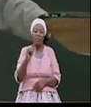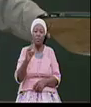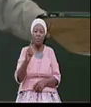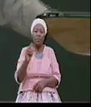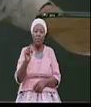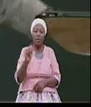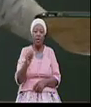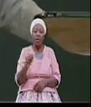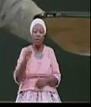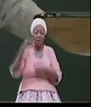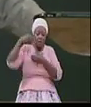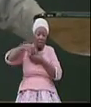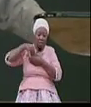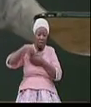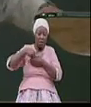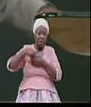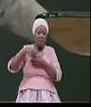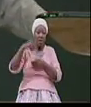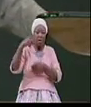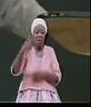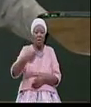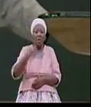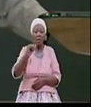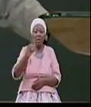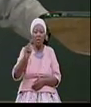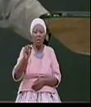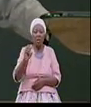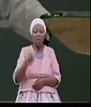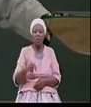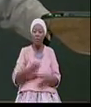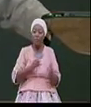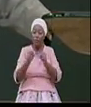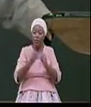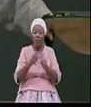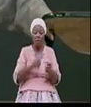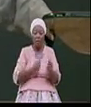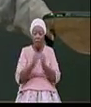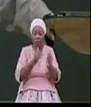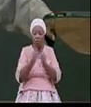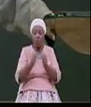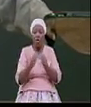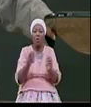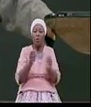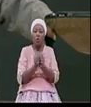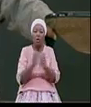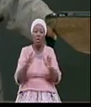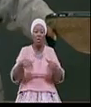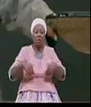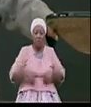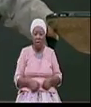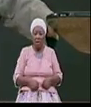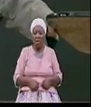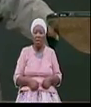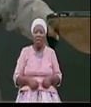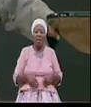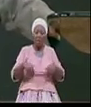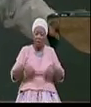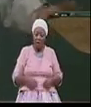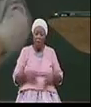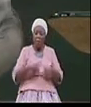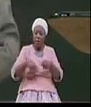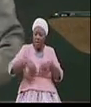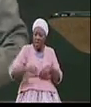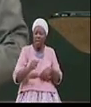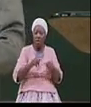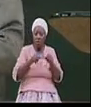him. Gideon fought, he pursued without fainting. He fainted, but he went